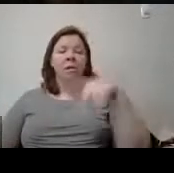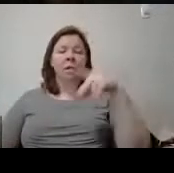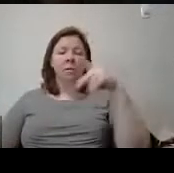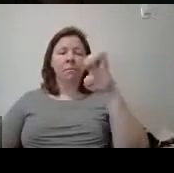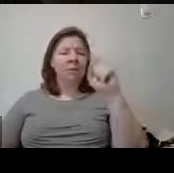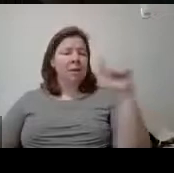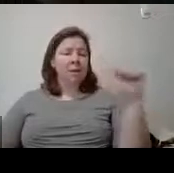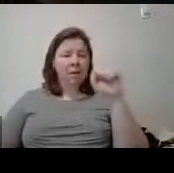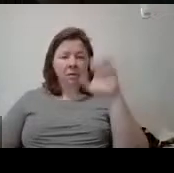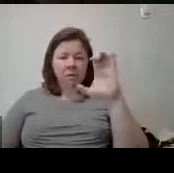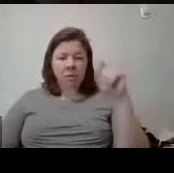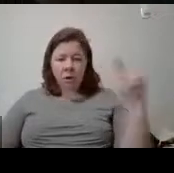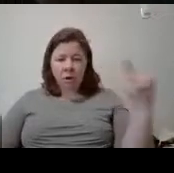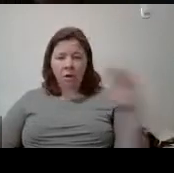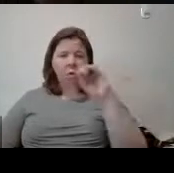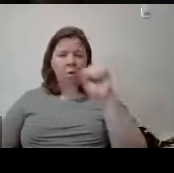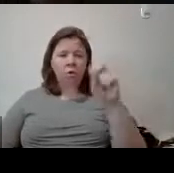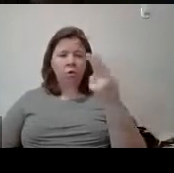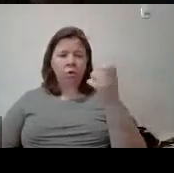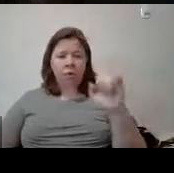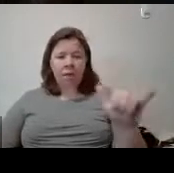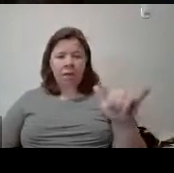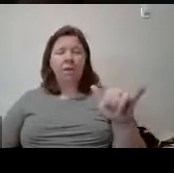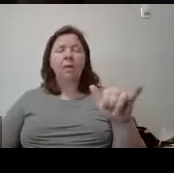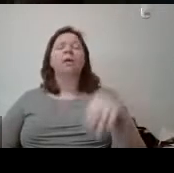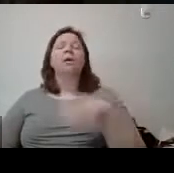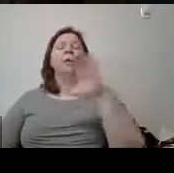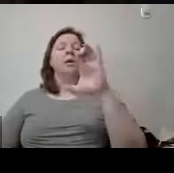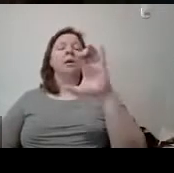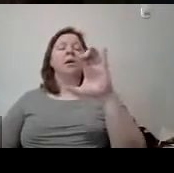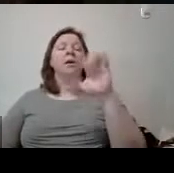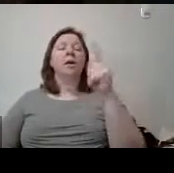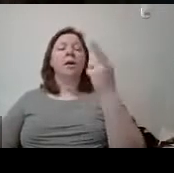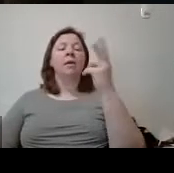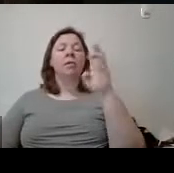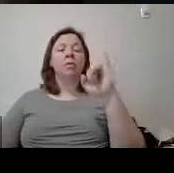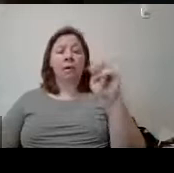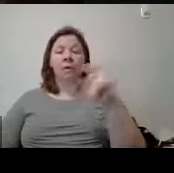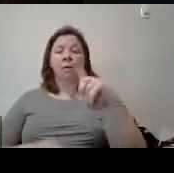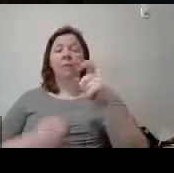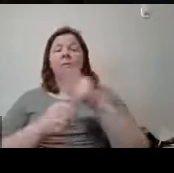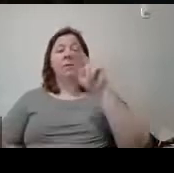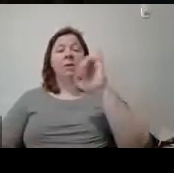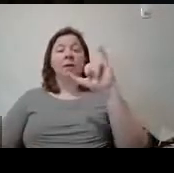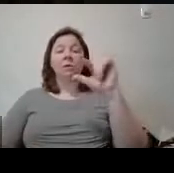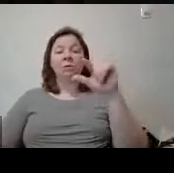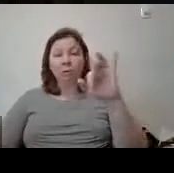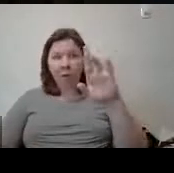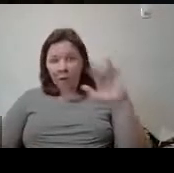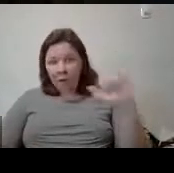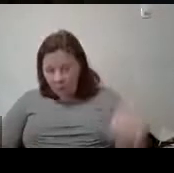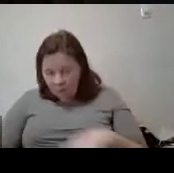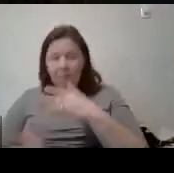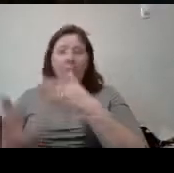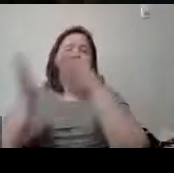welcome. Sheikh Rahim, we've already said welcome to you. Catherine from Nigeria. Farik Malik, welcome. Tseka